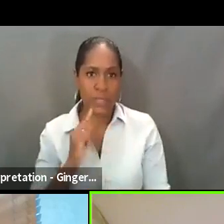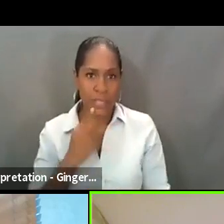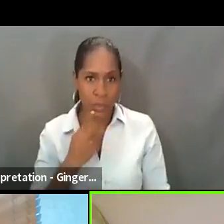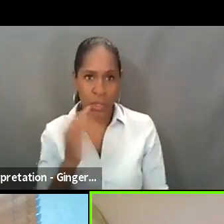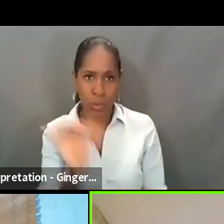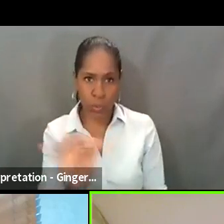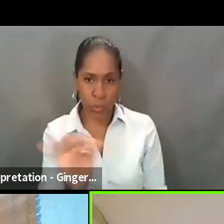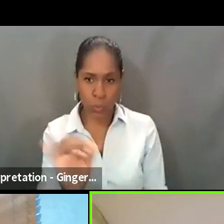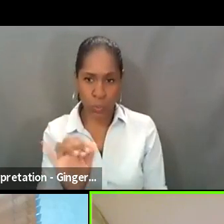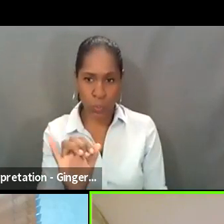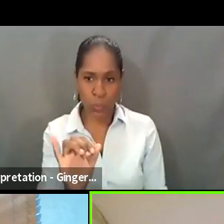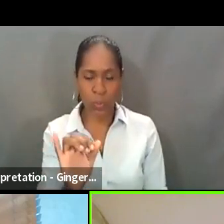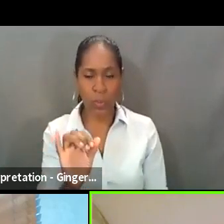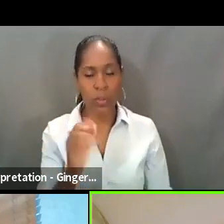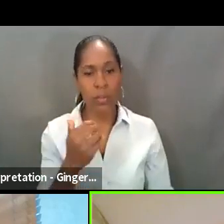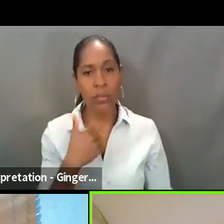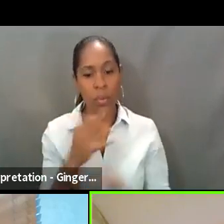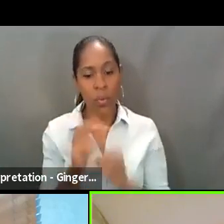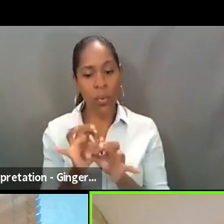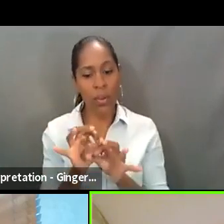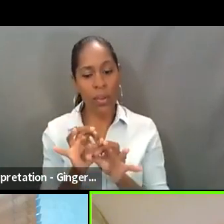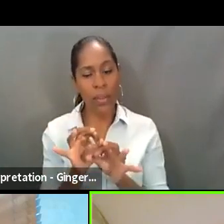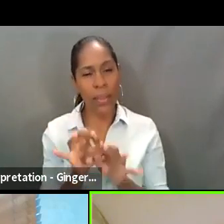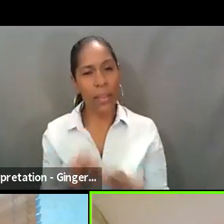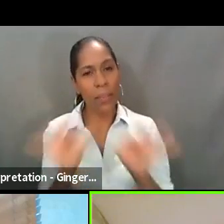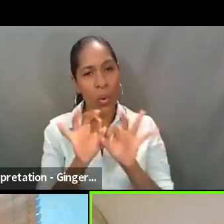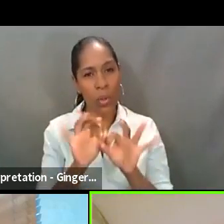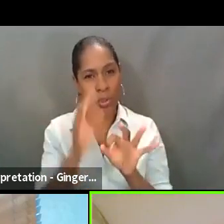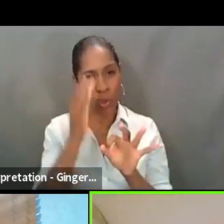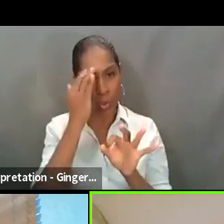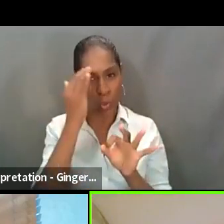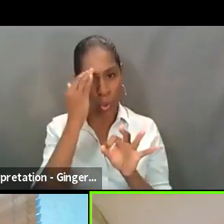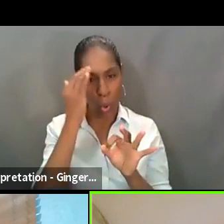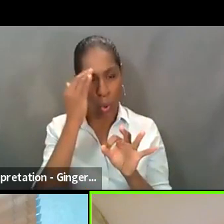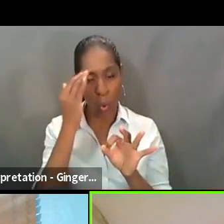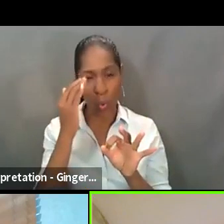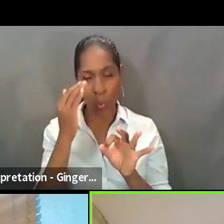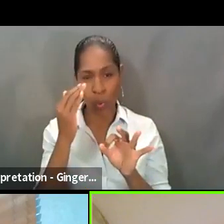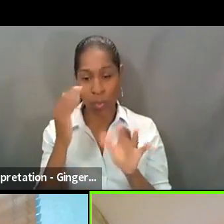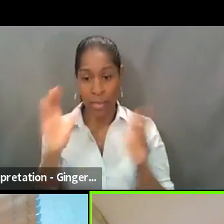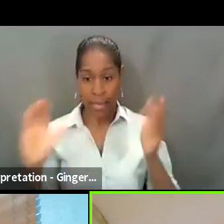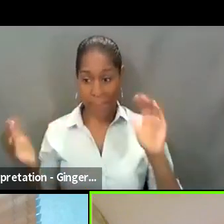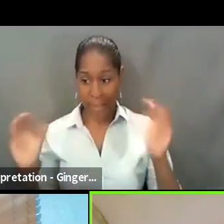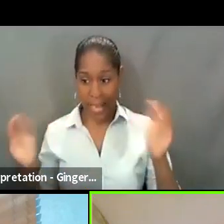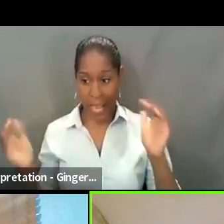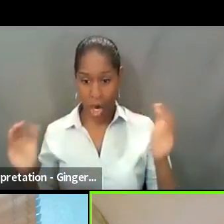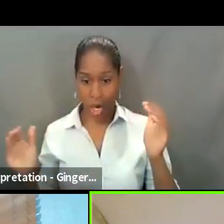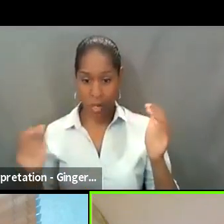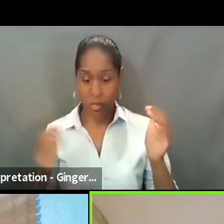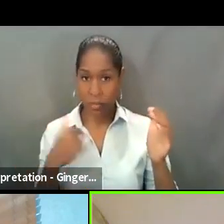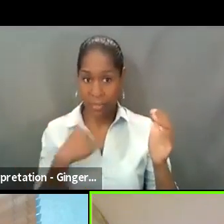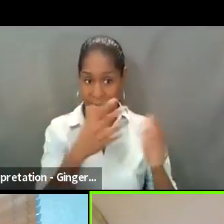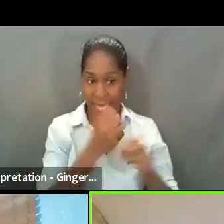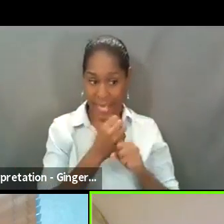important to know what you're going to compare getting the vaccine or not getting the vaccine too.